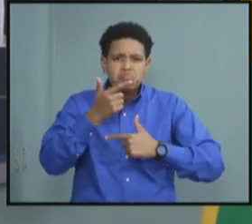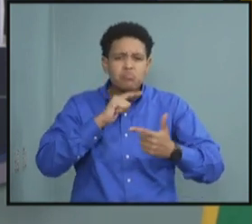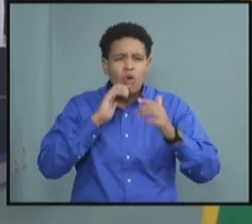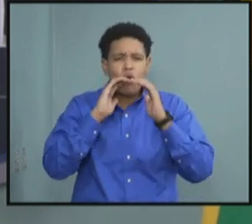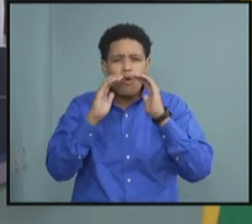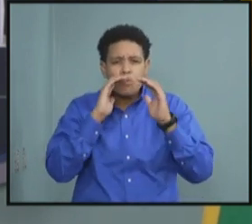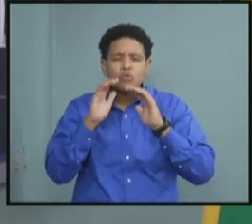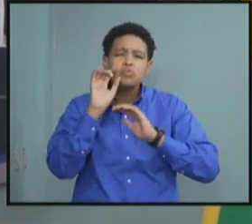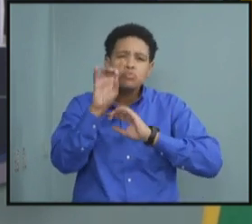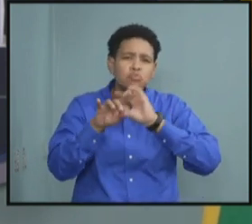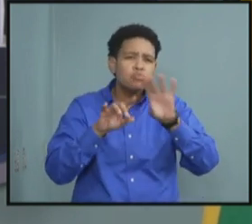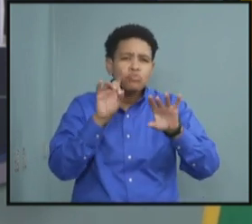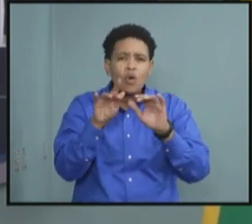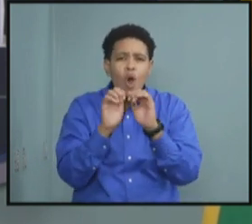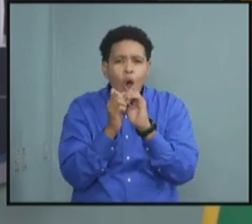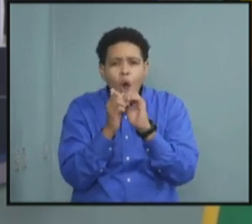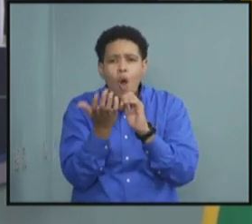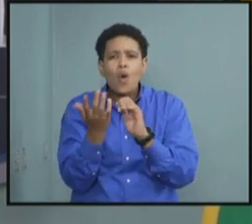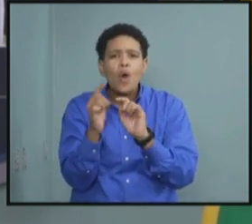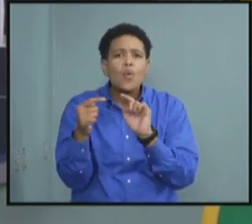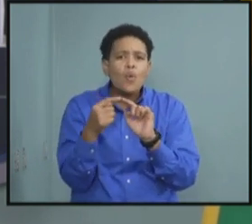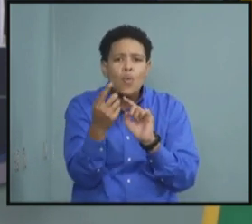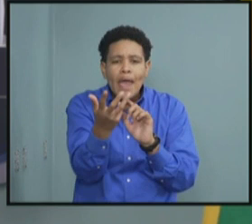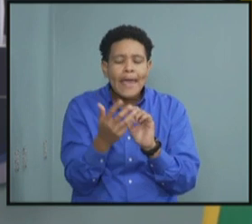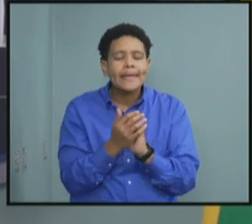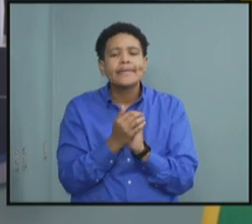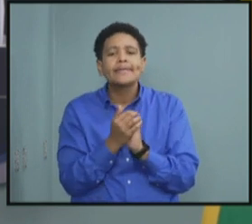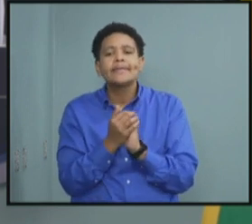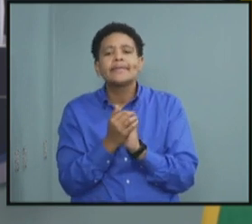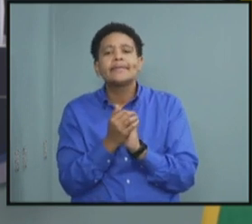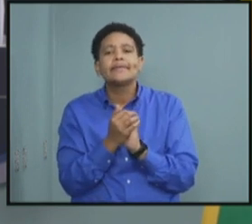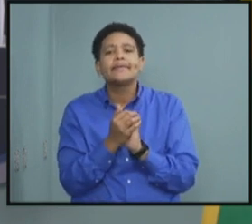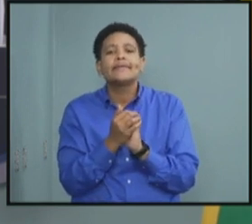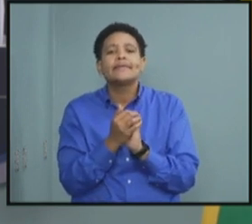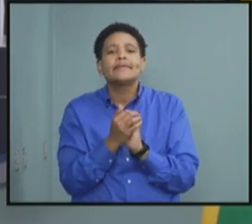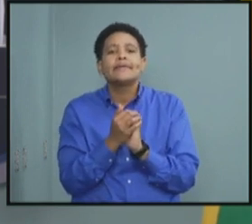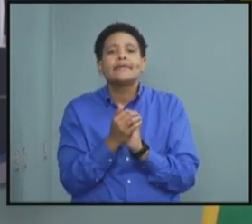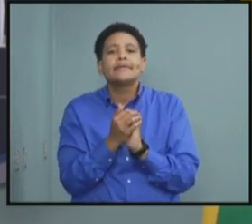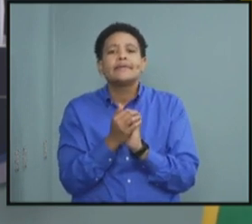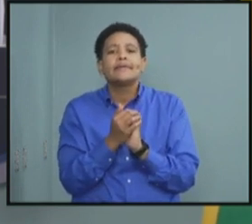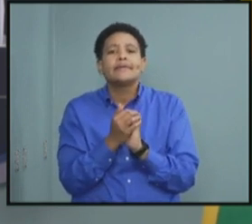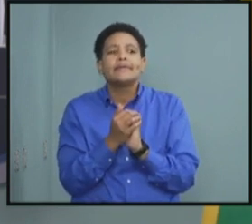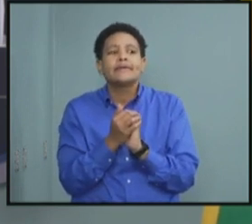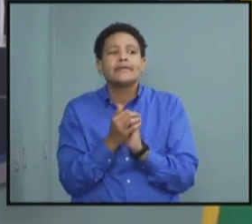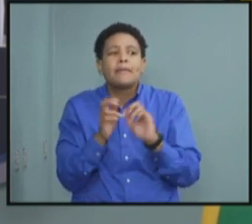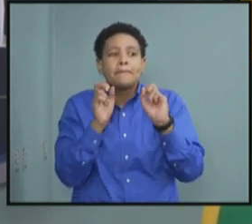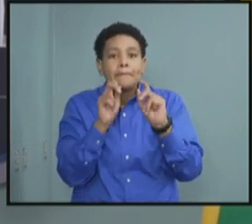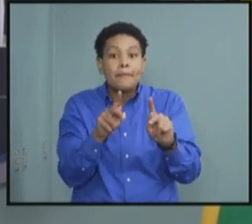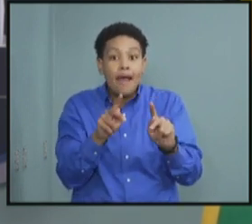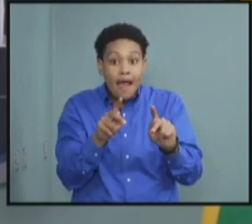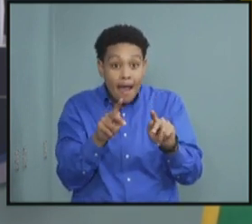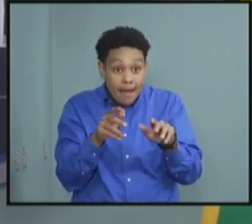communications about how and when this repatriation would be done.